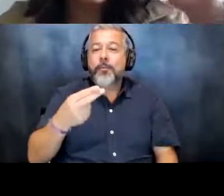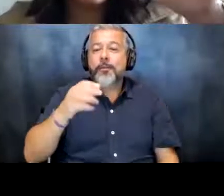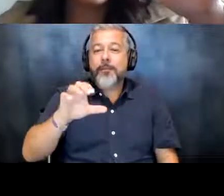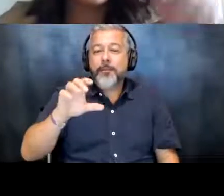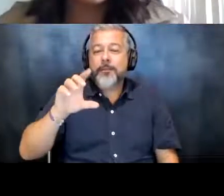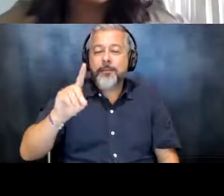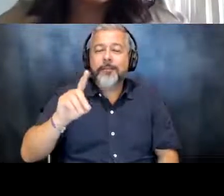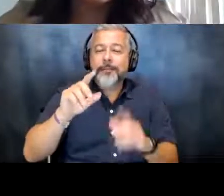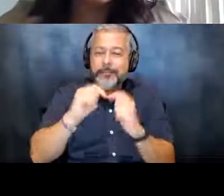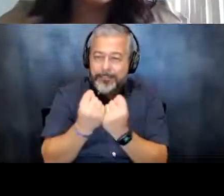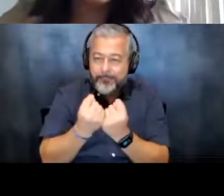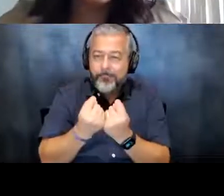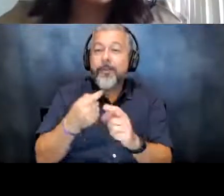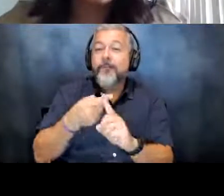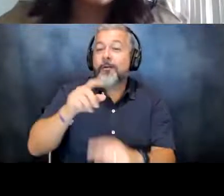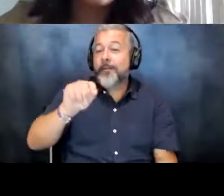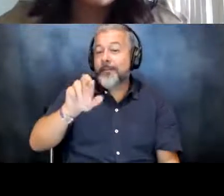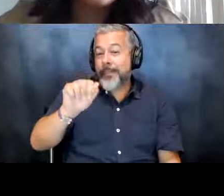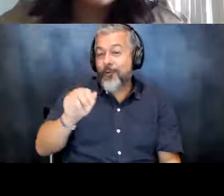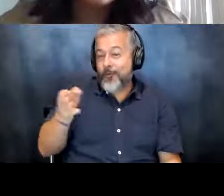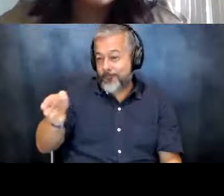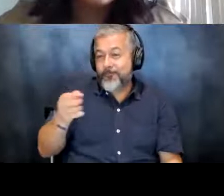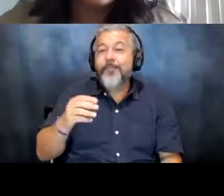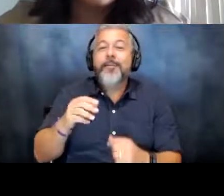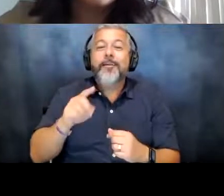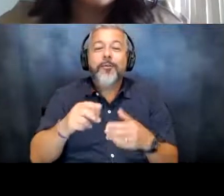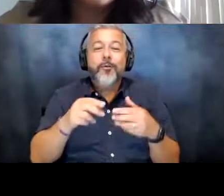as their manager, covering slides 11 through 13.